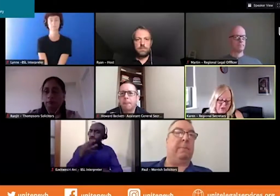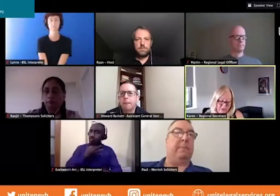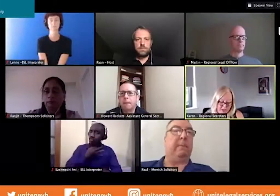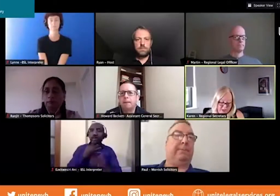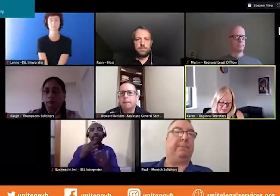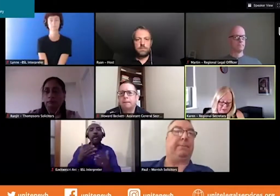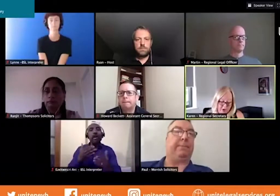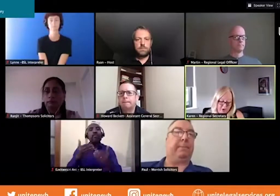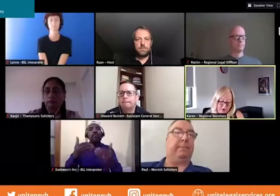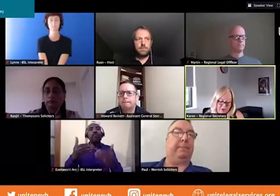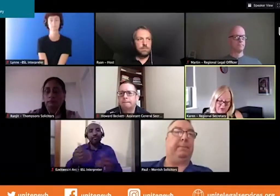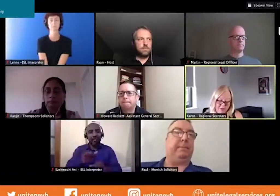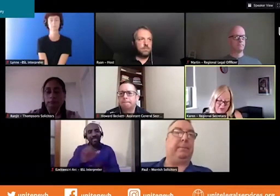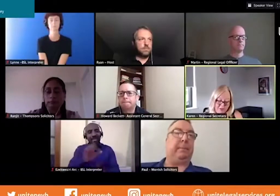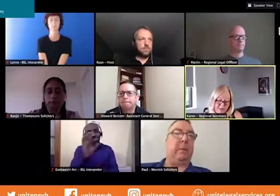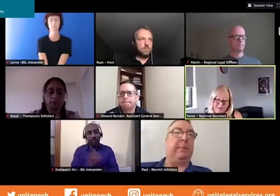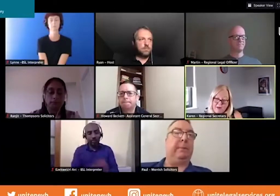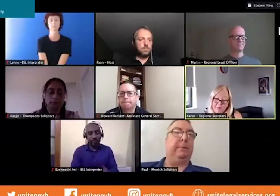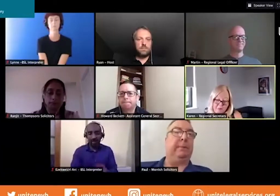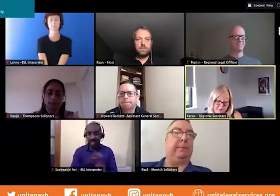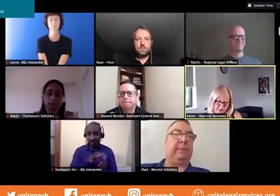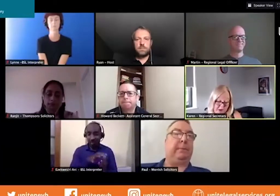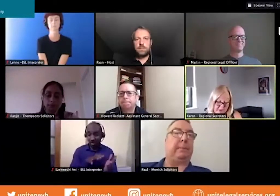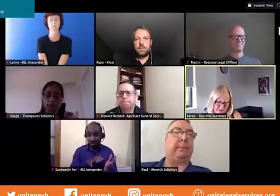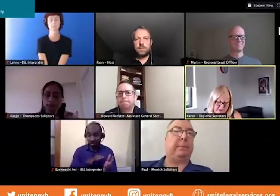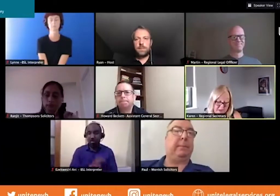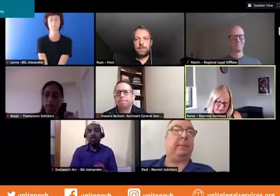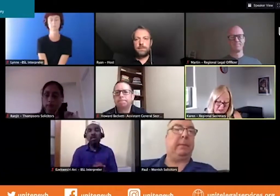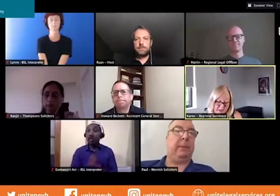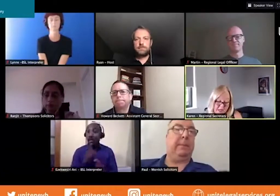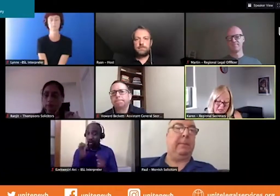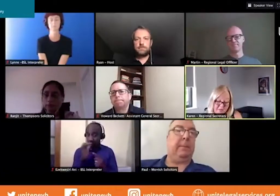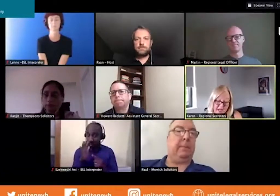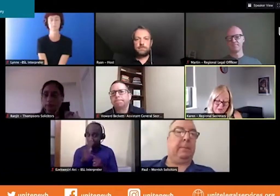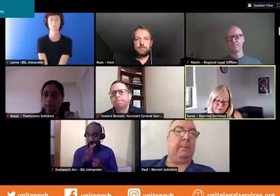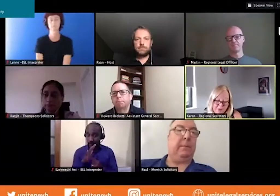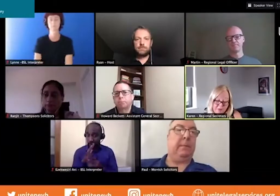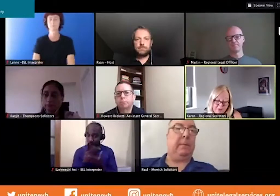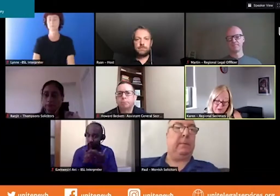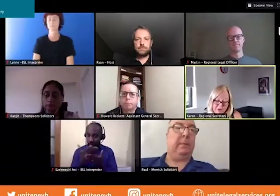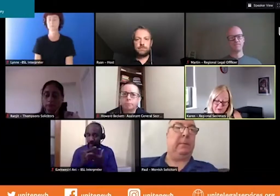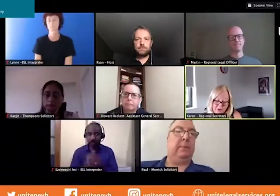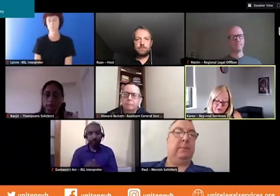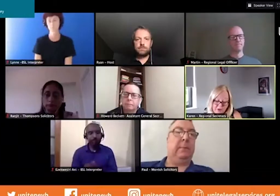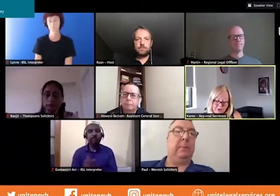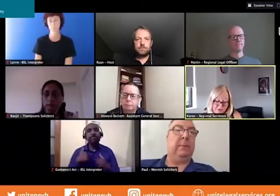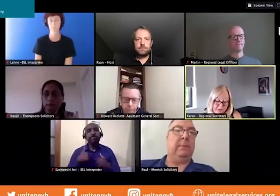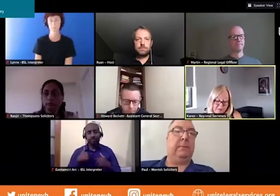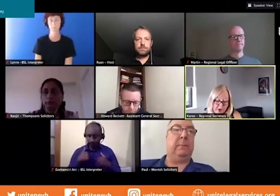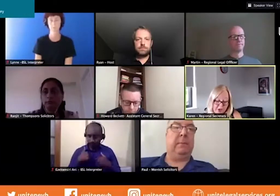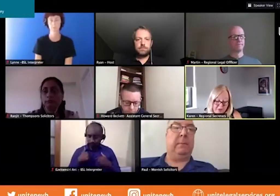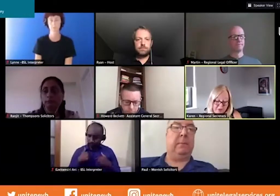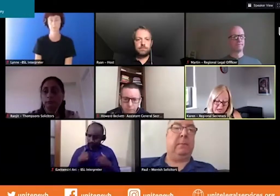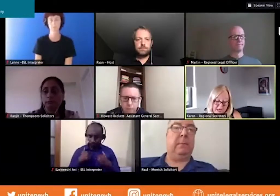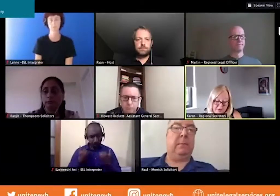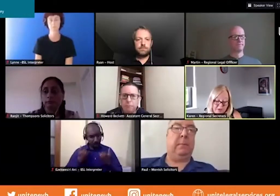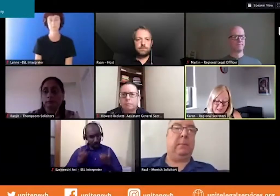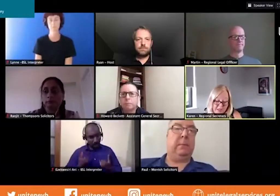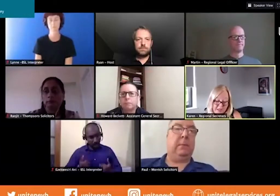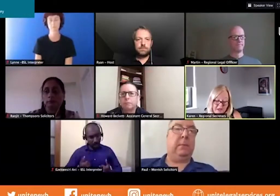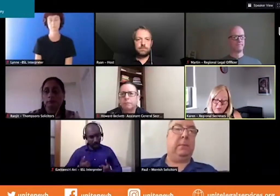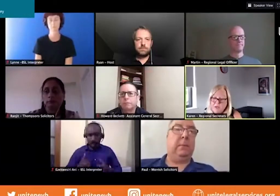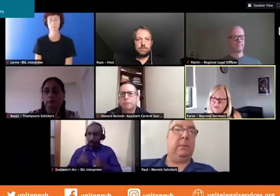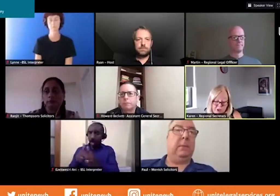question. Bit of a long question, but I think it's very prevalent. I have a health problem as a result of which my employer provides